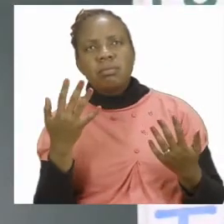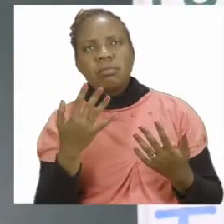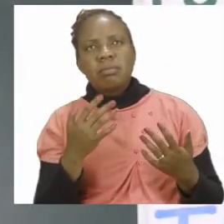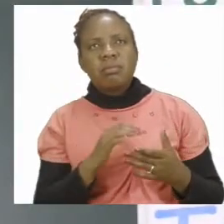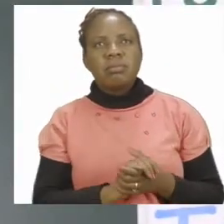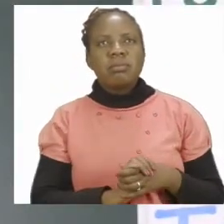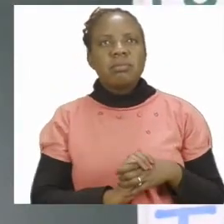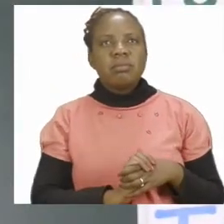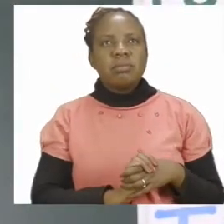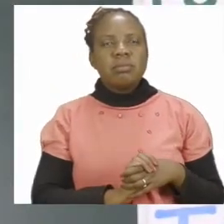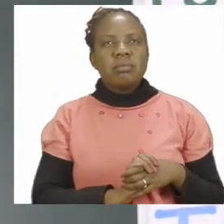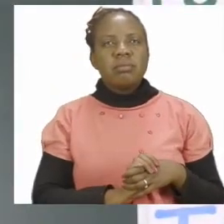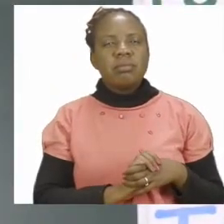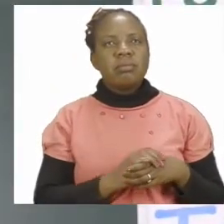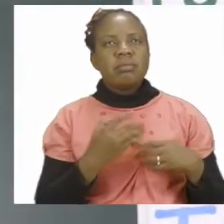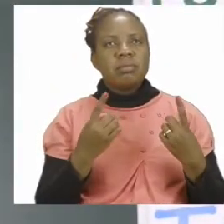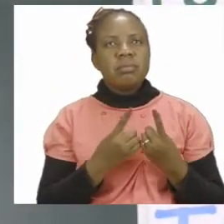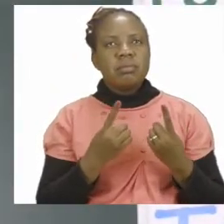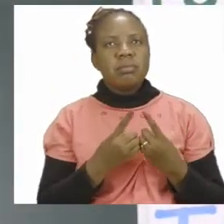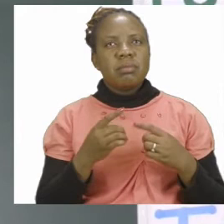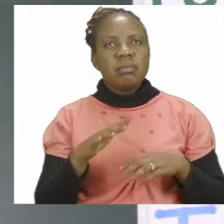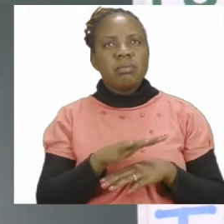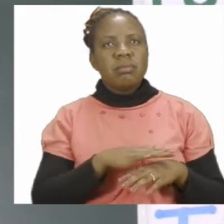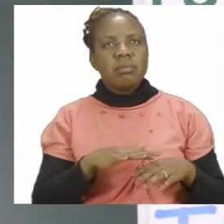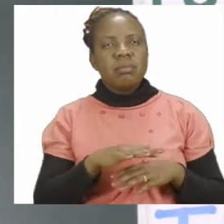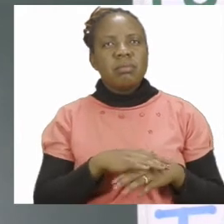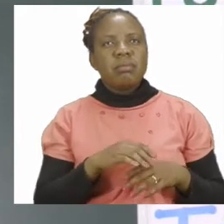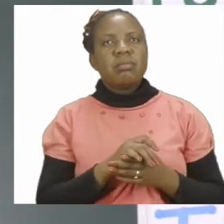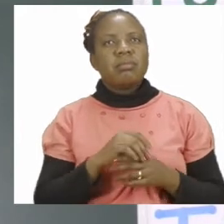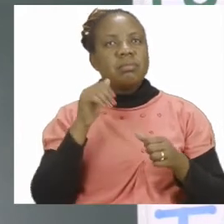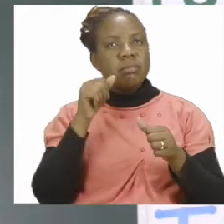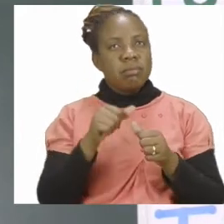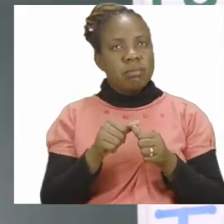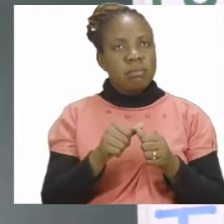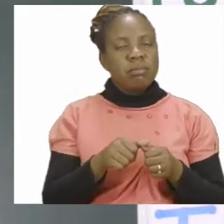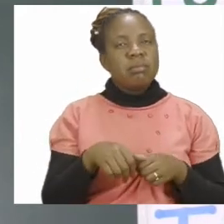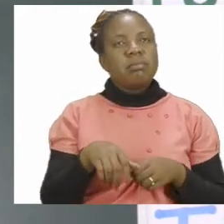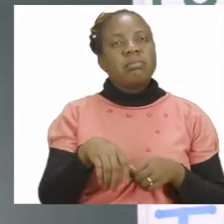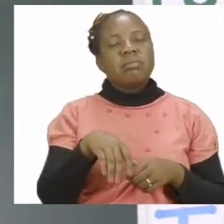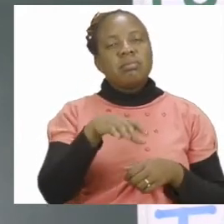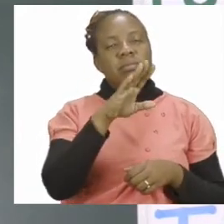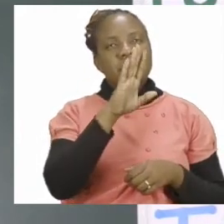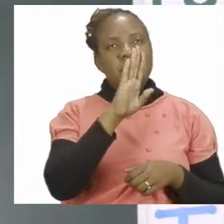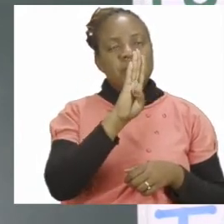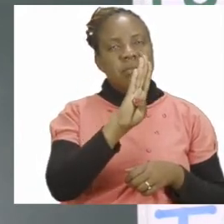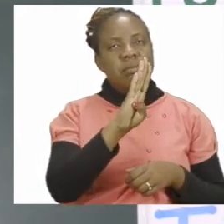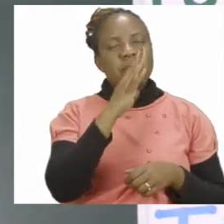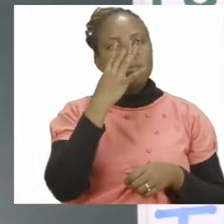area. So remember B4. So we start with